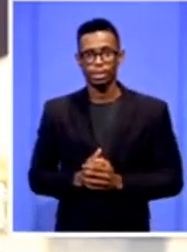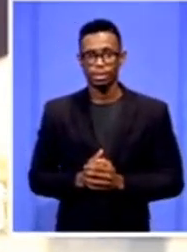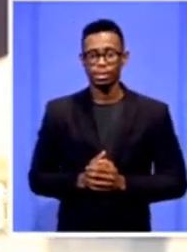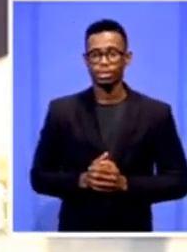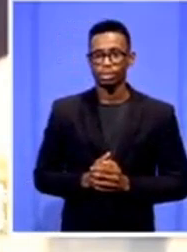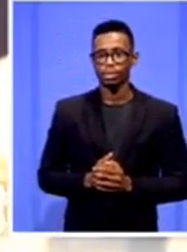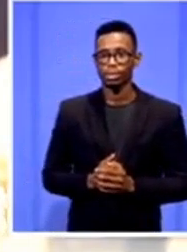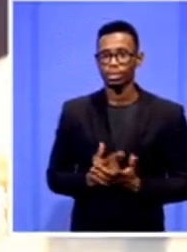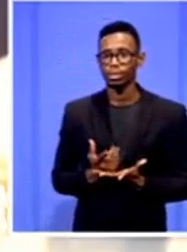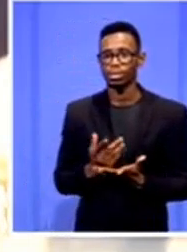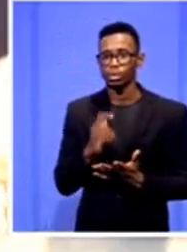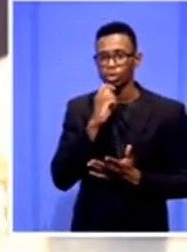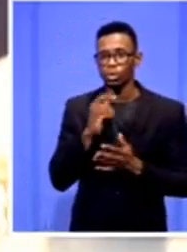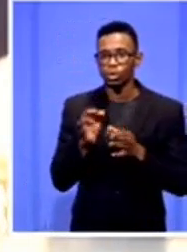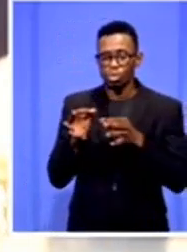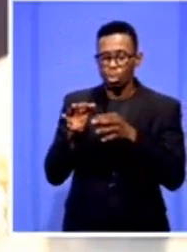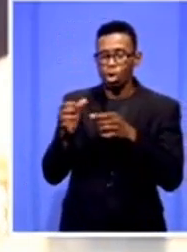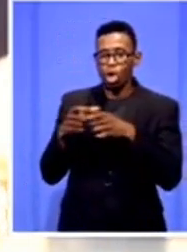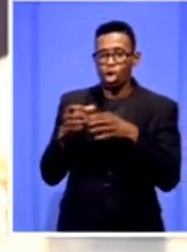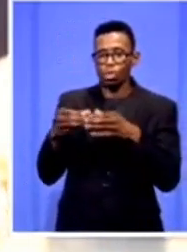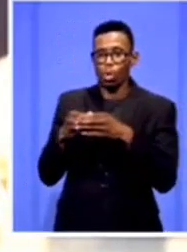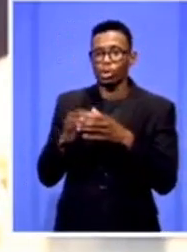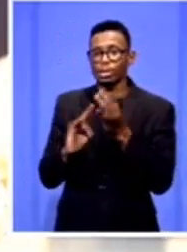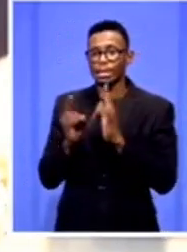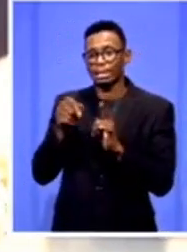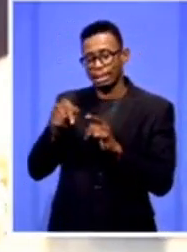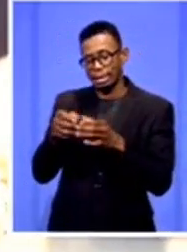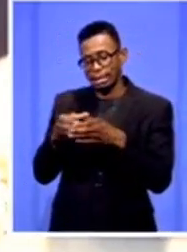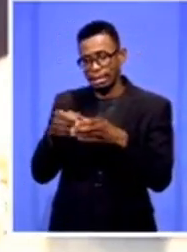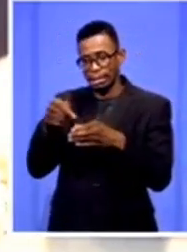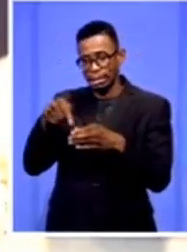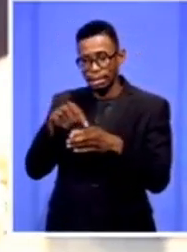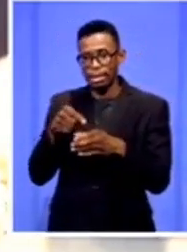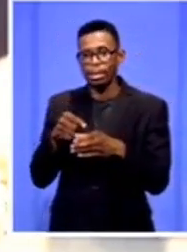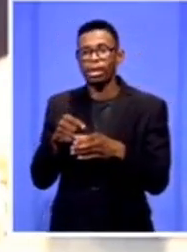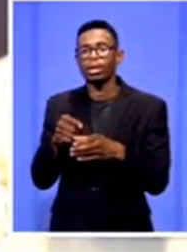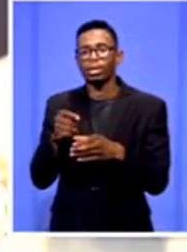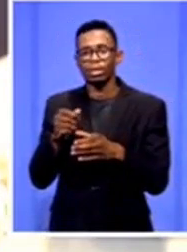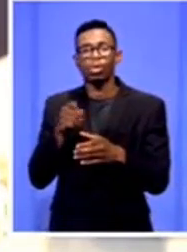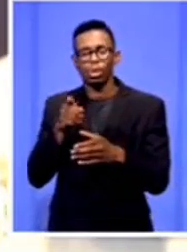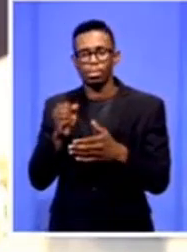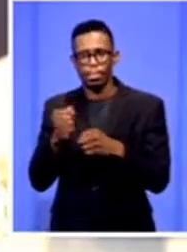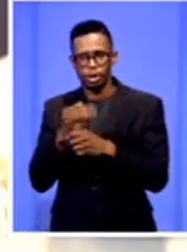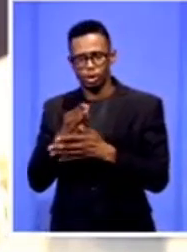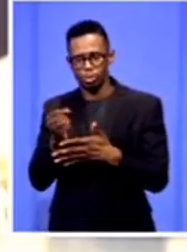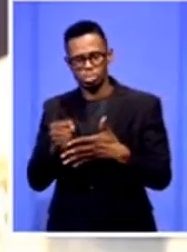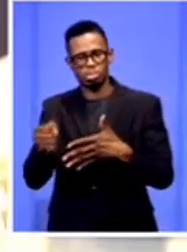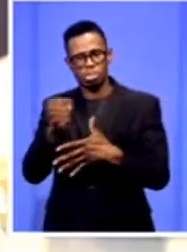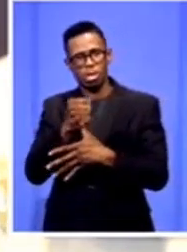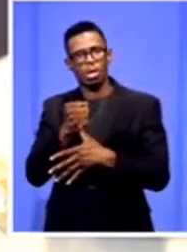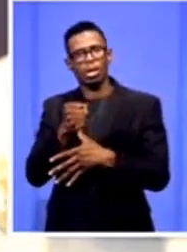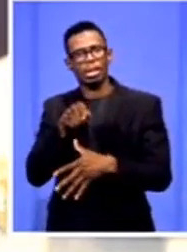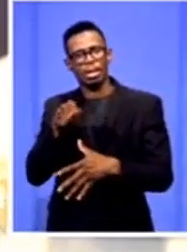all. And we have made sure that all regions re ka ditoroponyana tse pedi tse tharo ho etsa bonnete